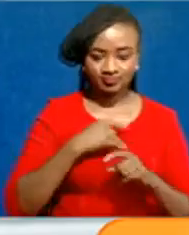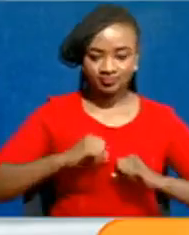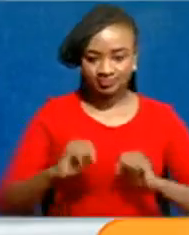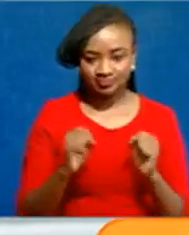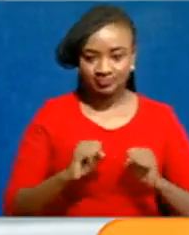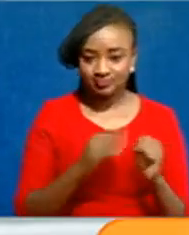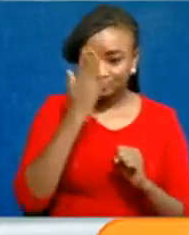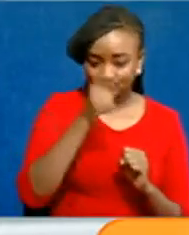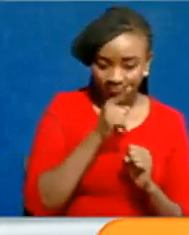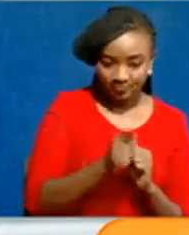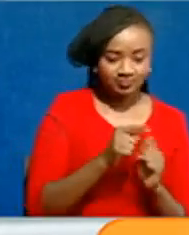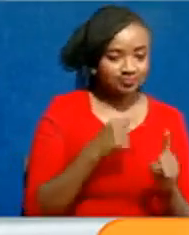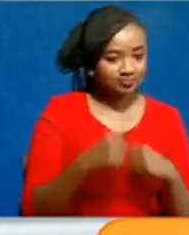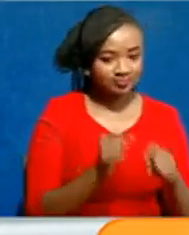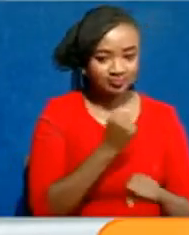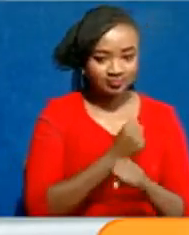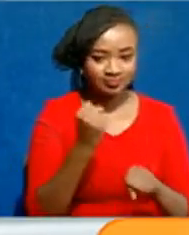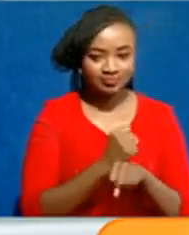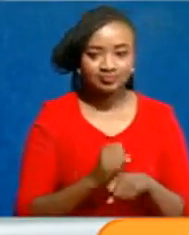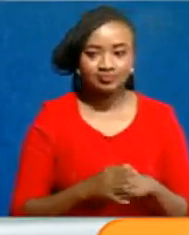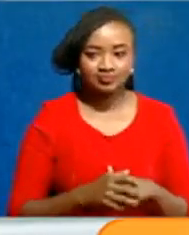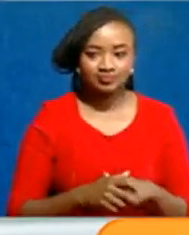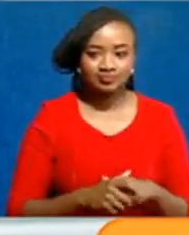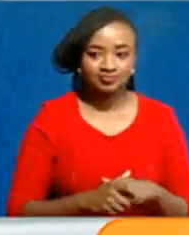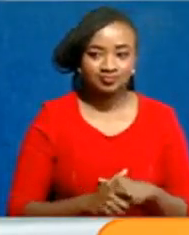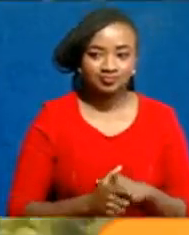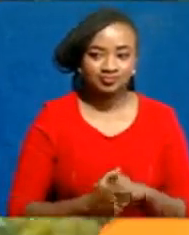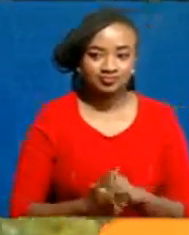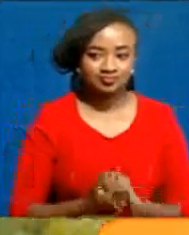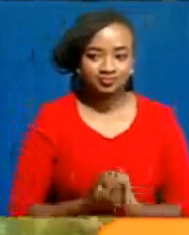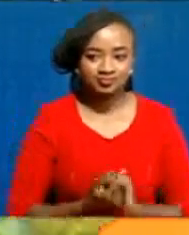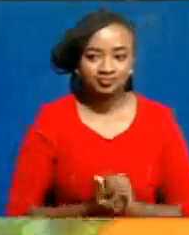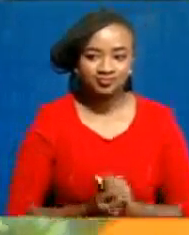are resilient. And after the bleaching event, they are able to come back.